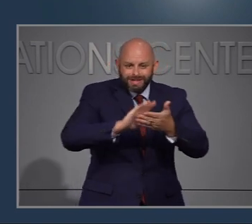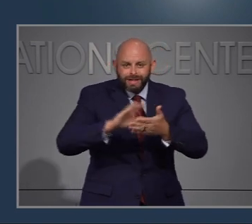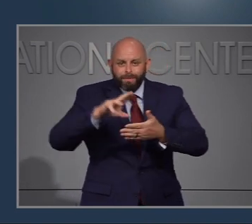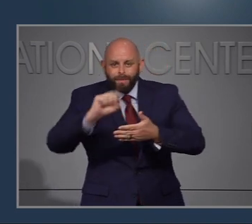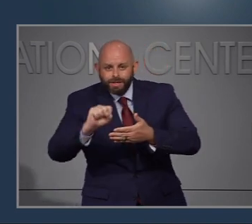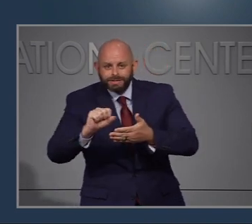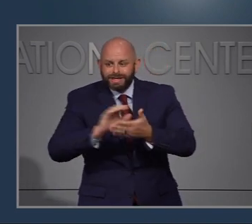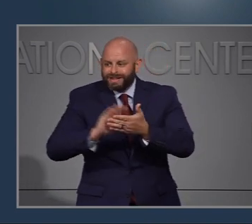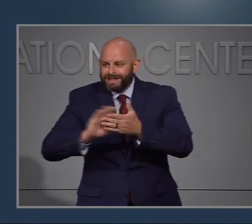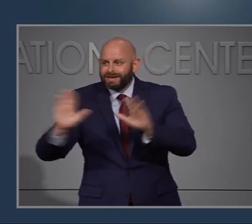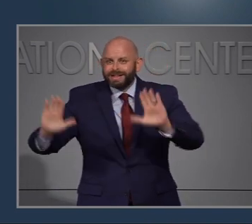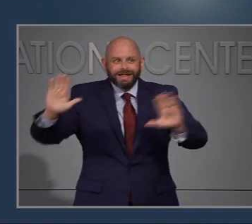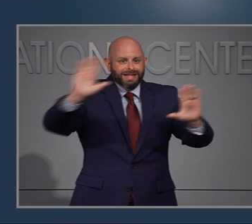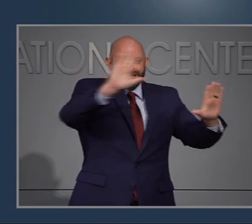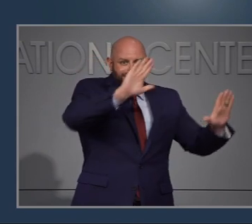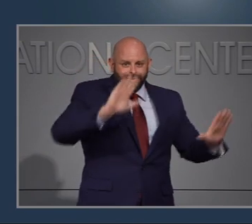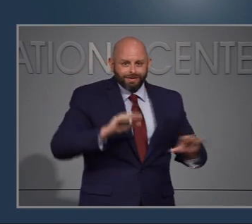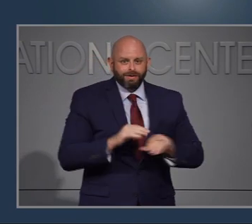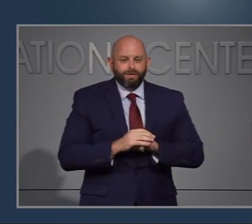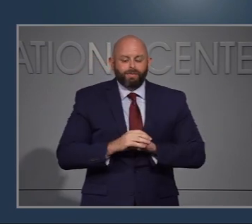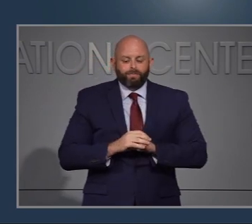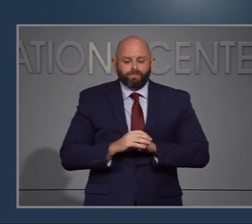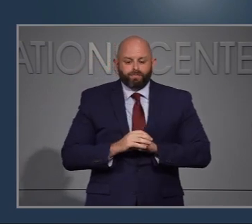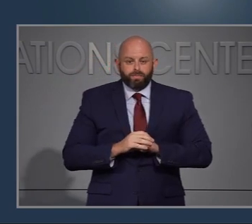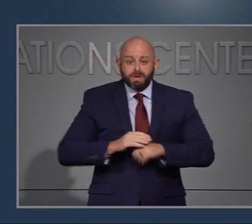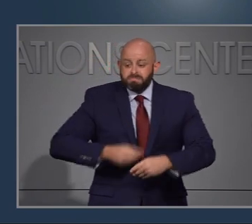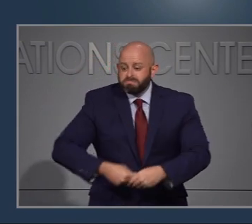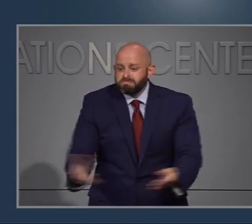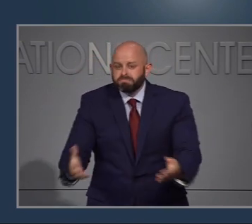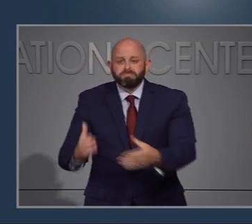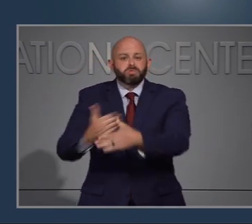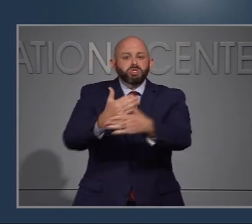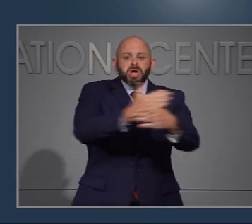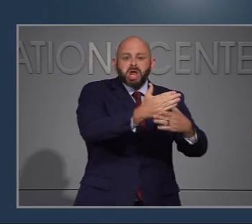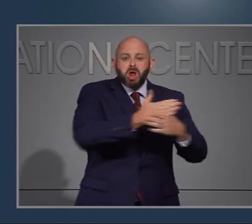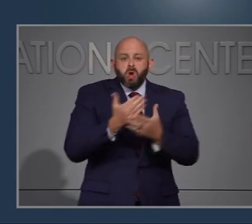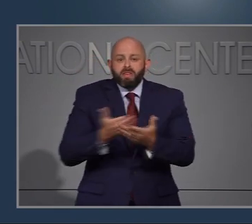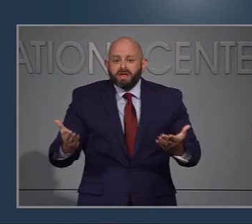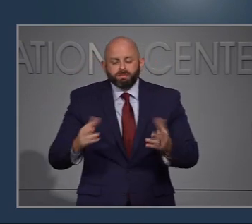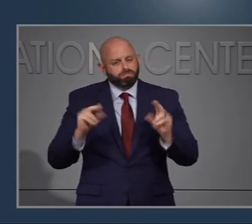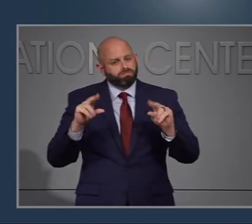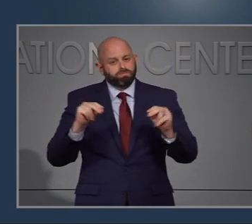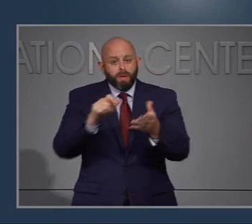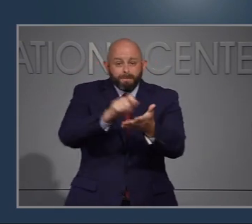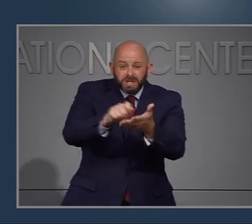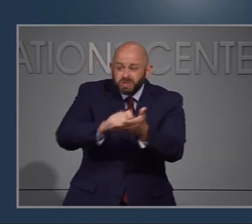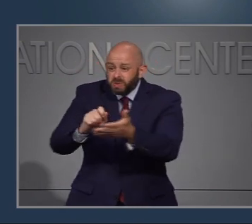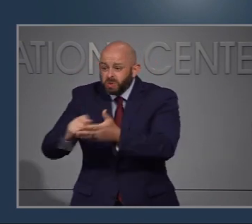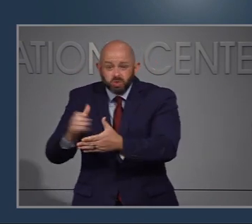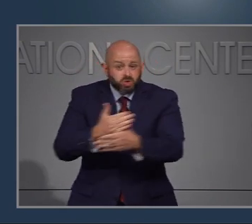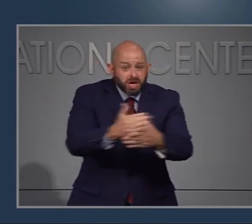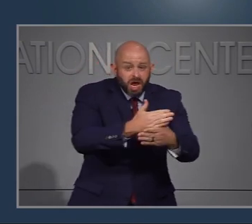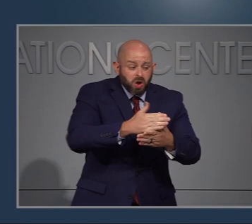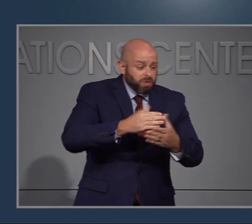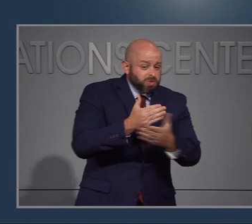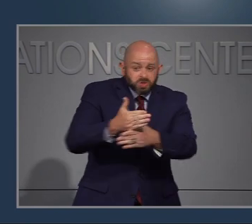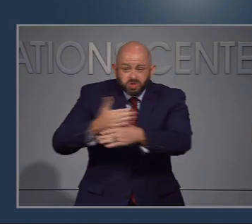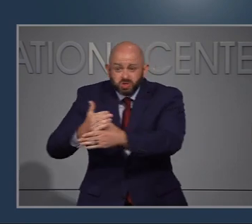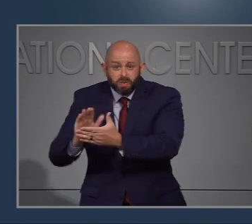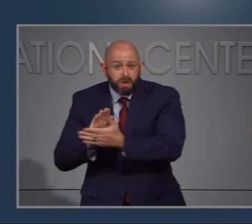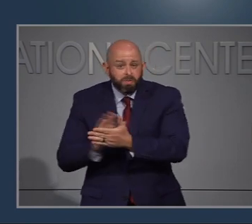sharing of personal items and classroom materials. Non-essential visitors and activities